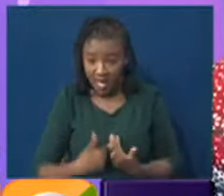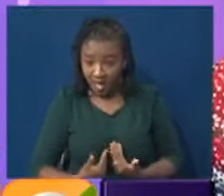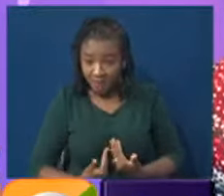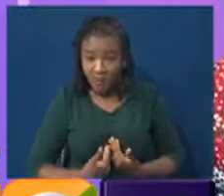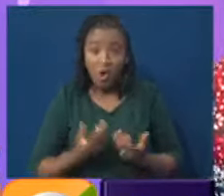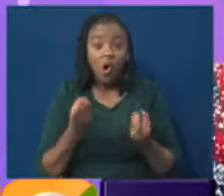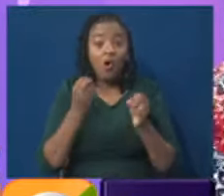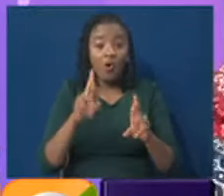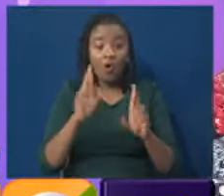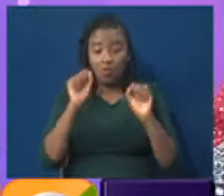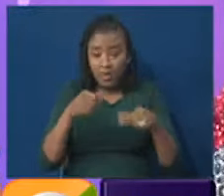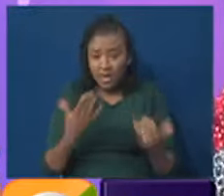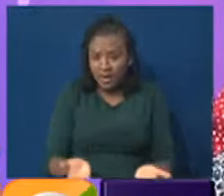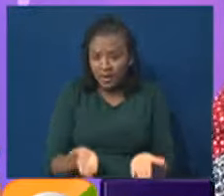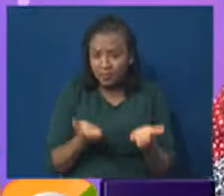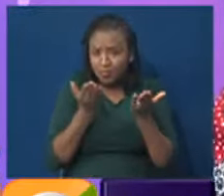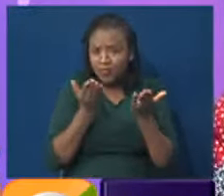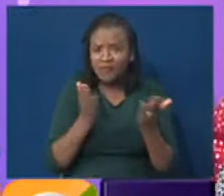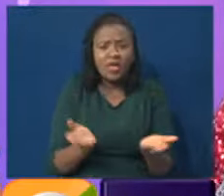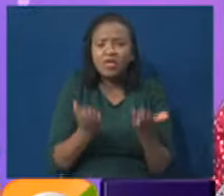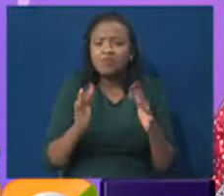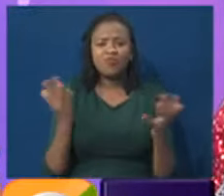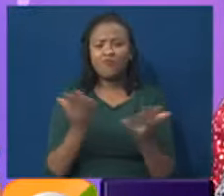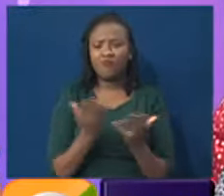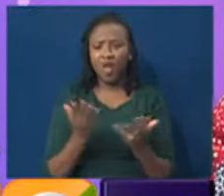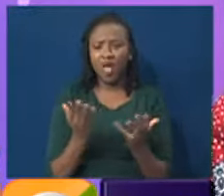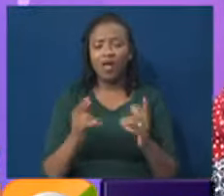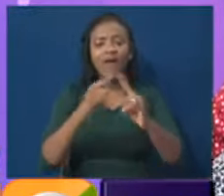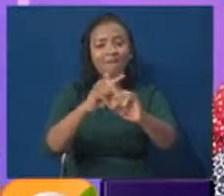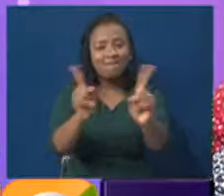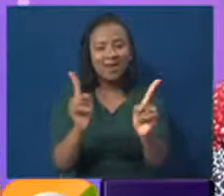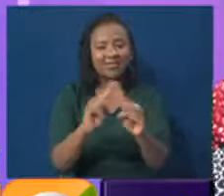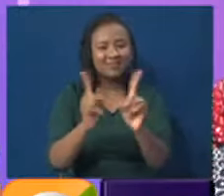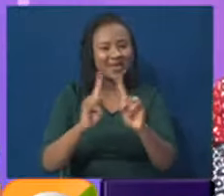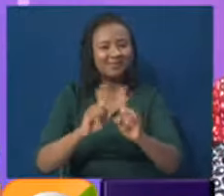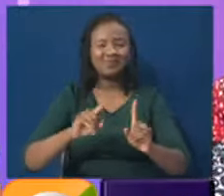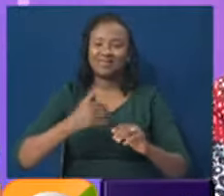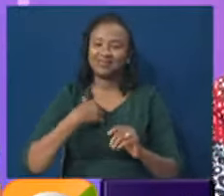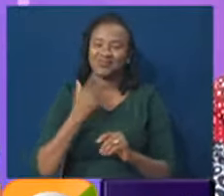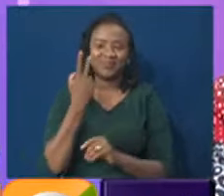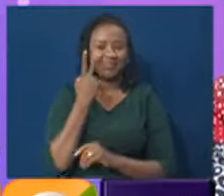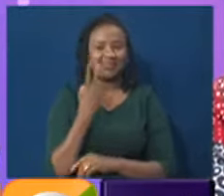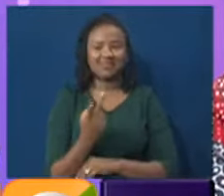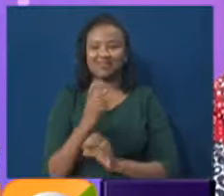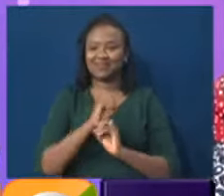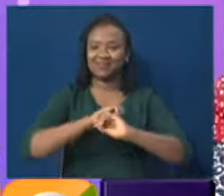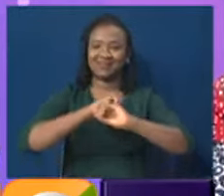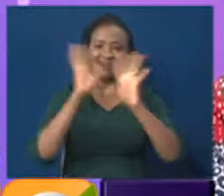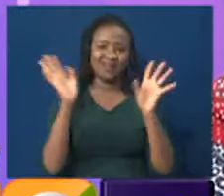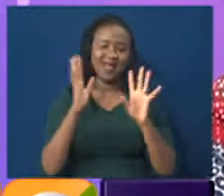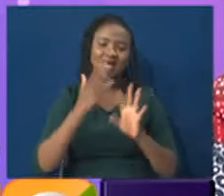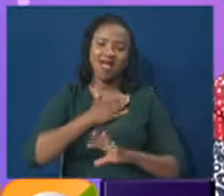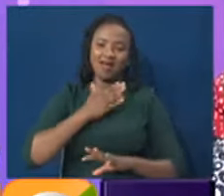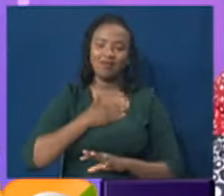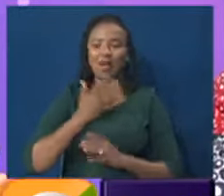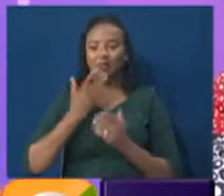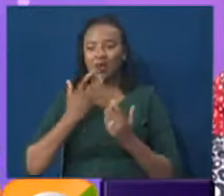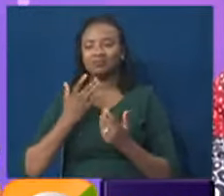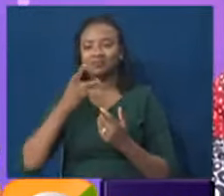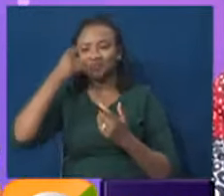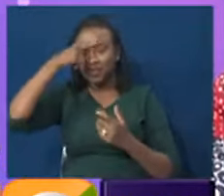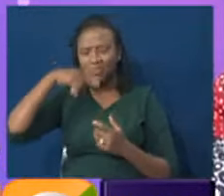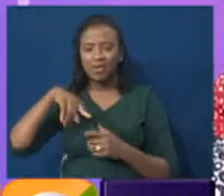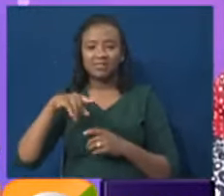better? What are the comparative costs? But it's, in essence, it behooves on us to say to you know, our policymakers that